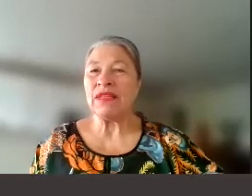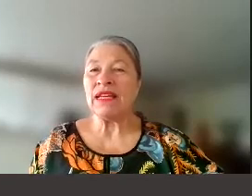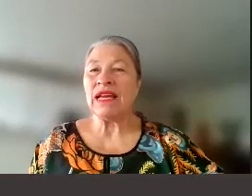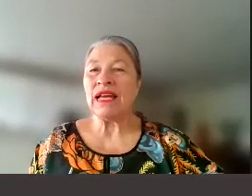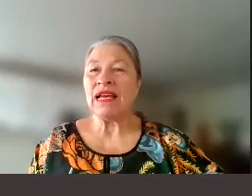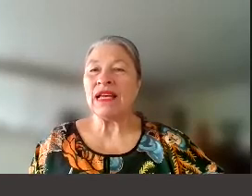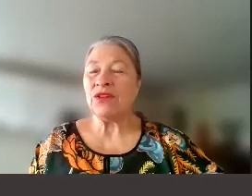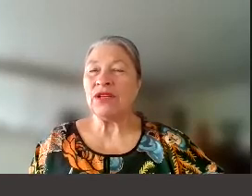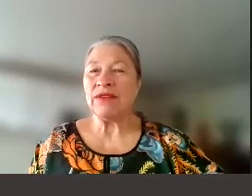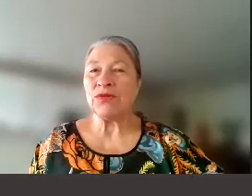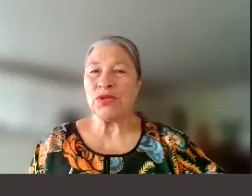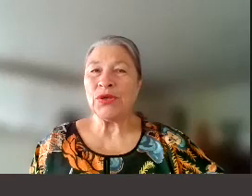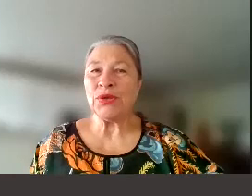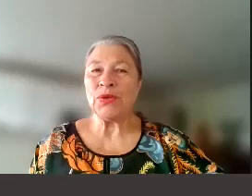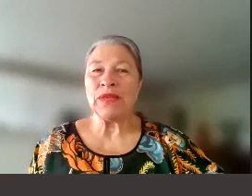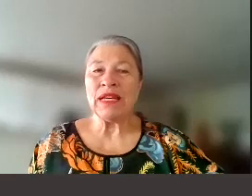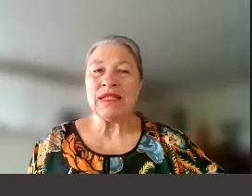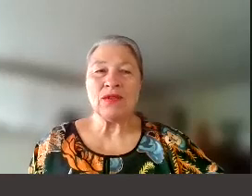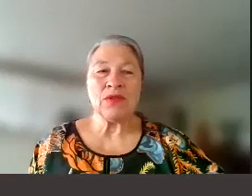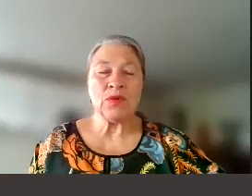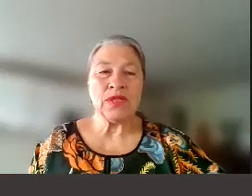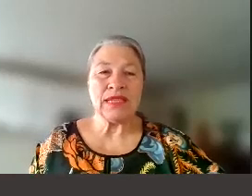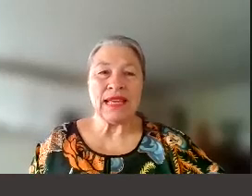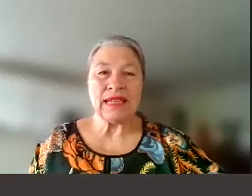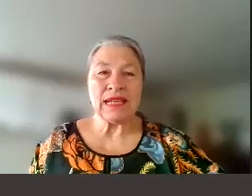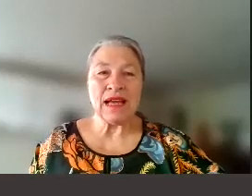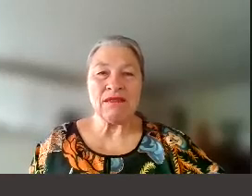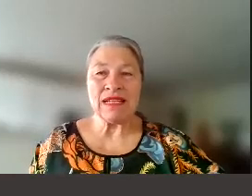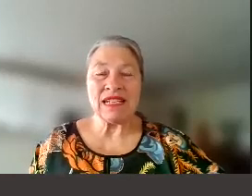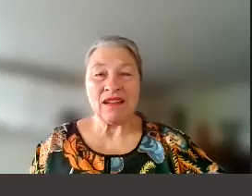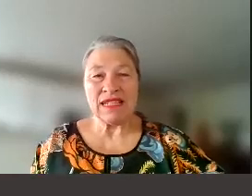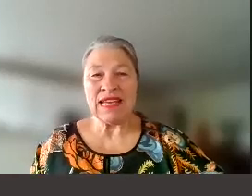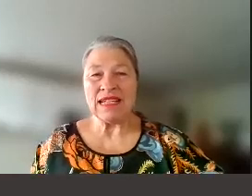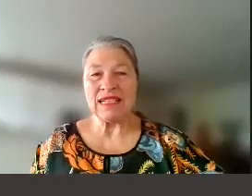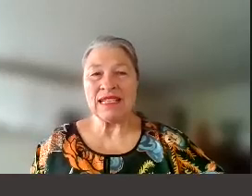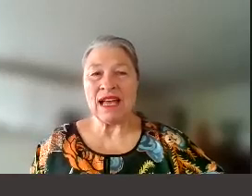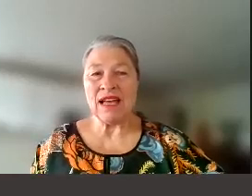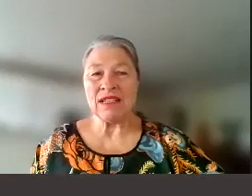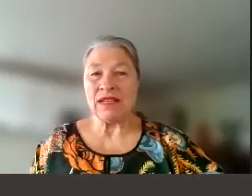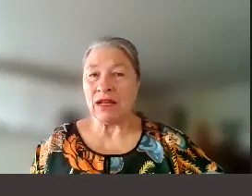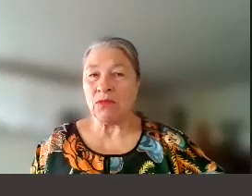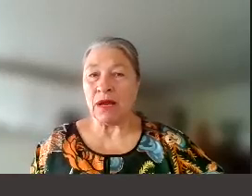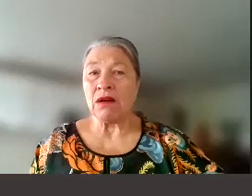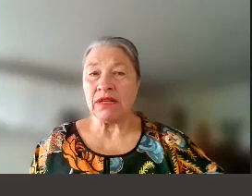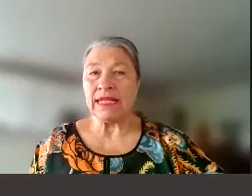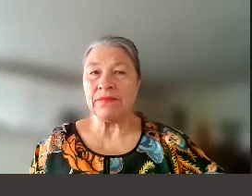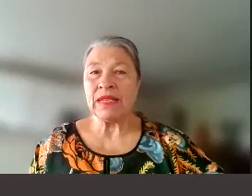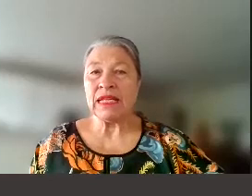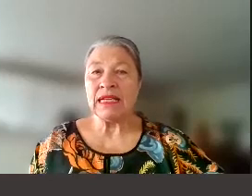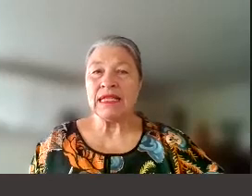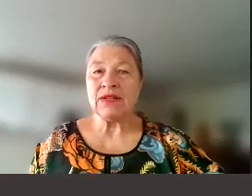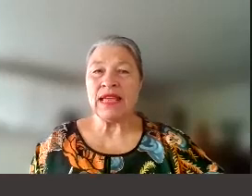Tamaki, alert level 2. So the words that are in italics are Te Reo